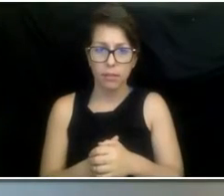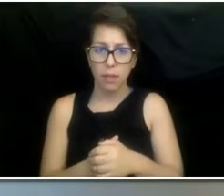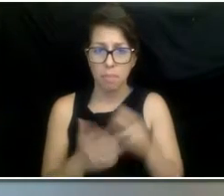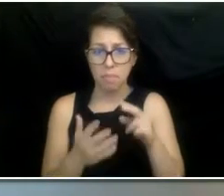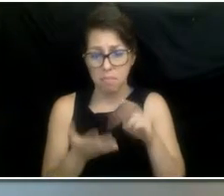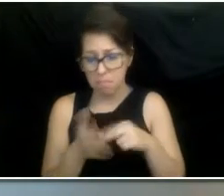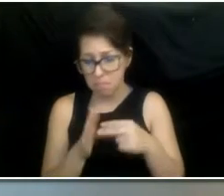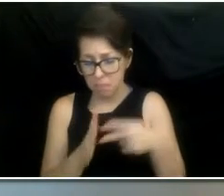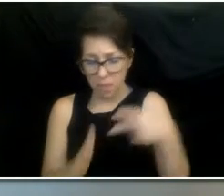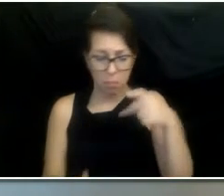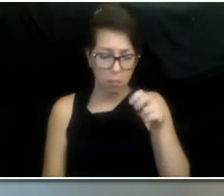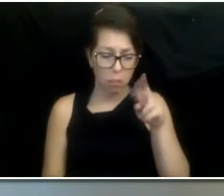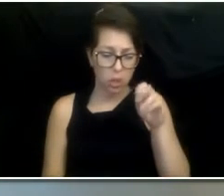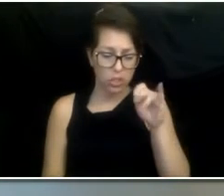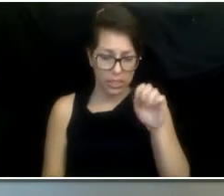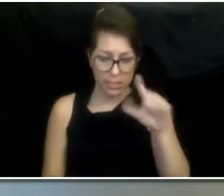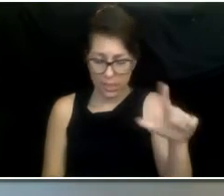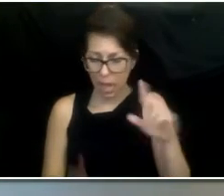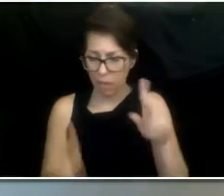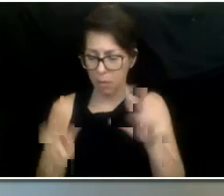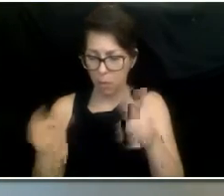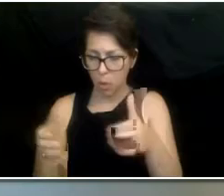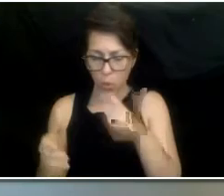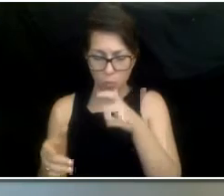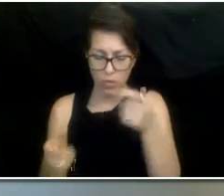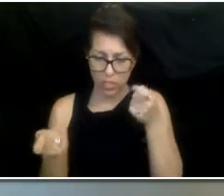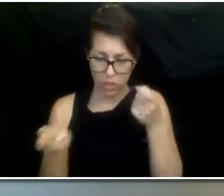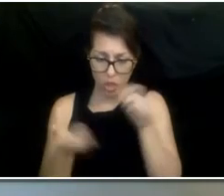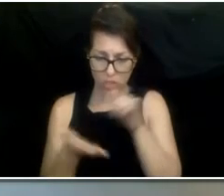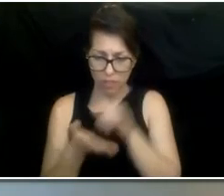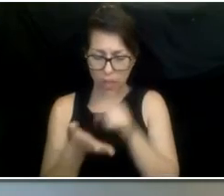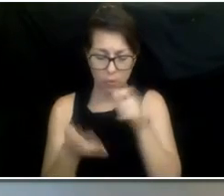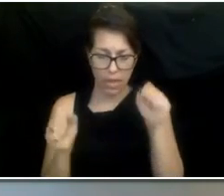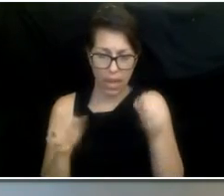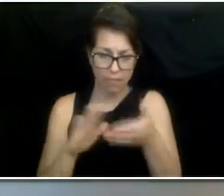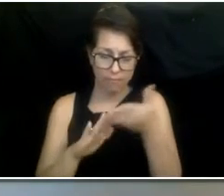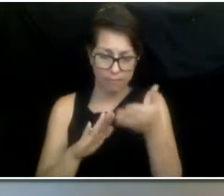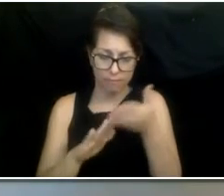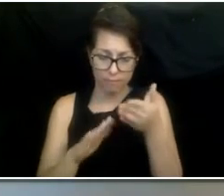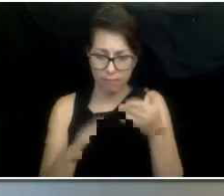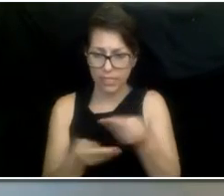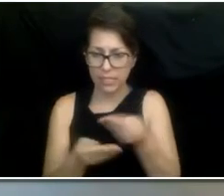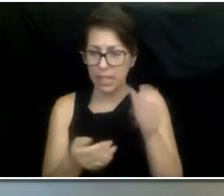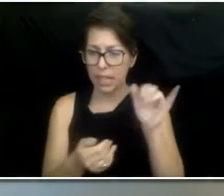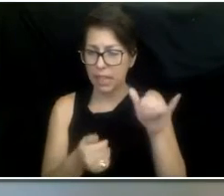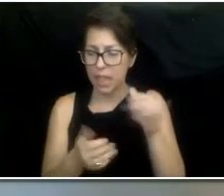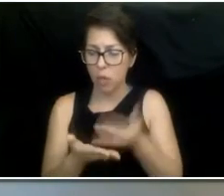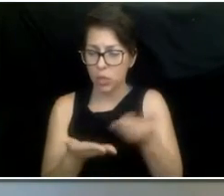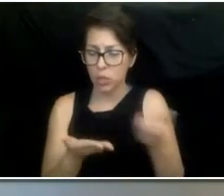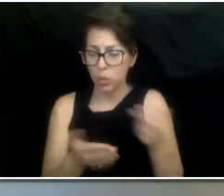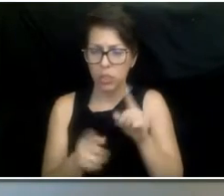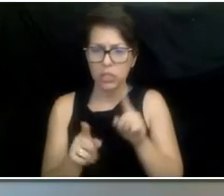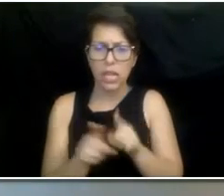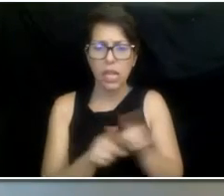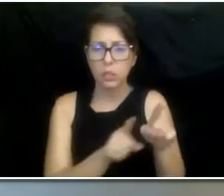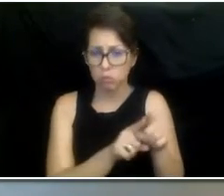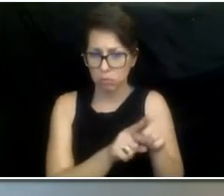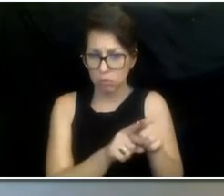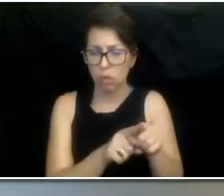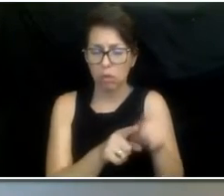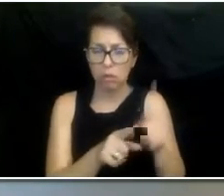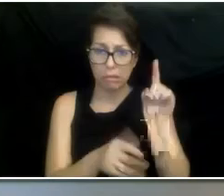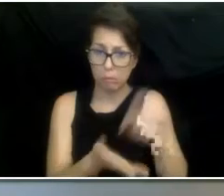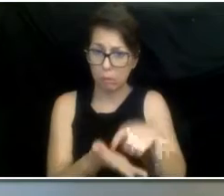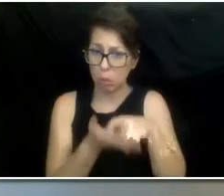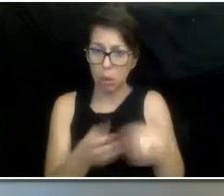anticipating that once people get out we have filings just waiting we have so many people that we've talked to that we've said we can't help you now